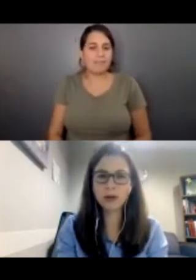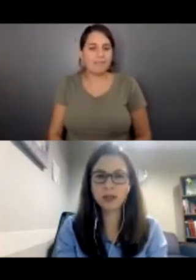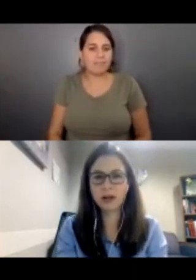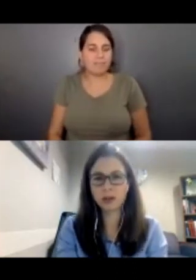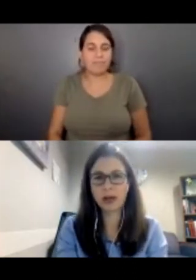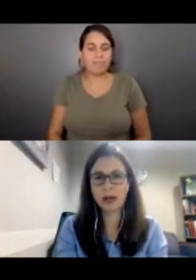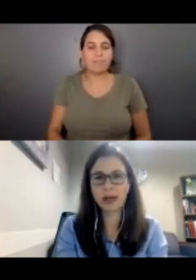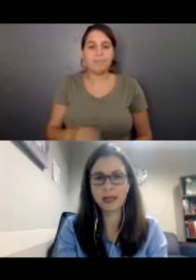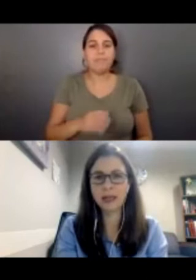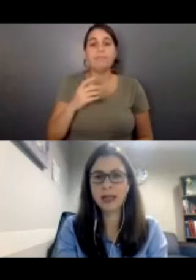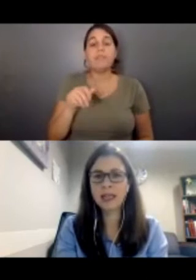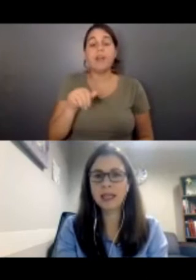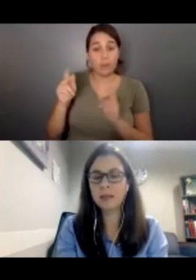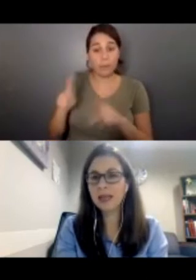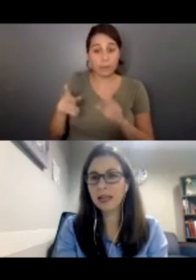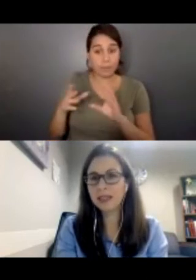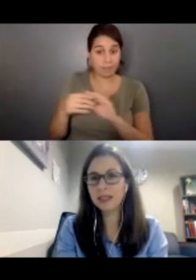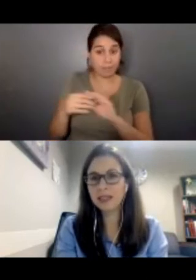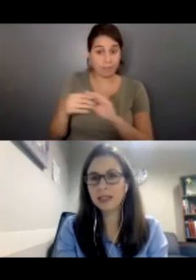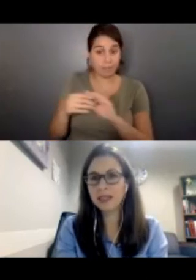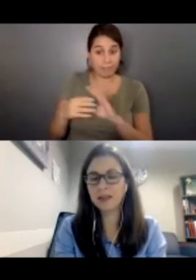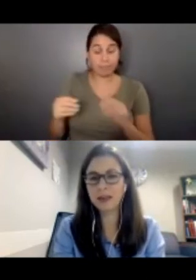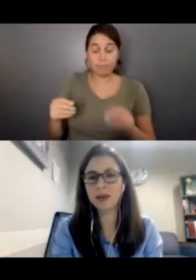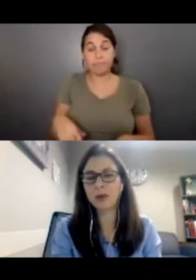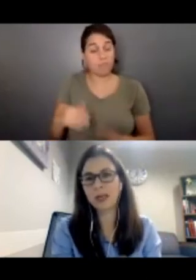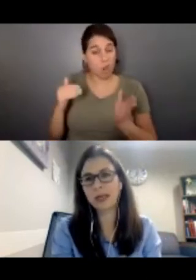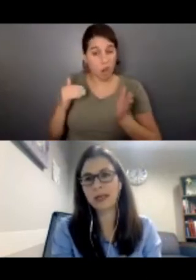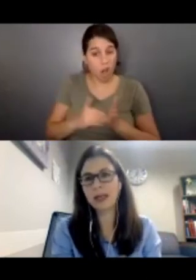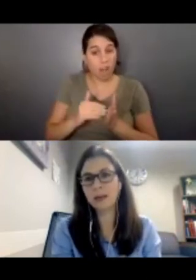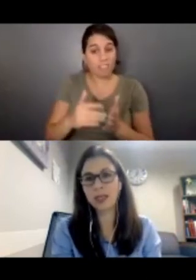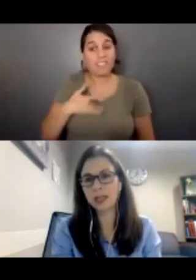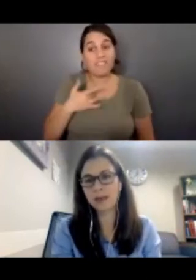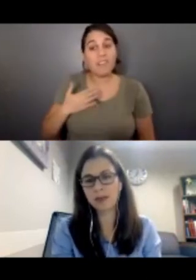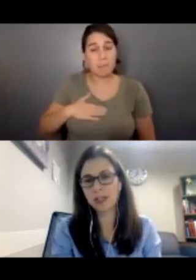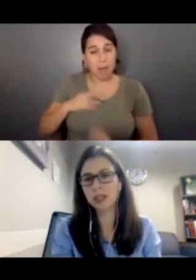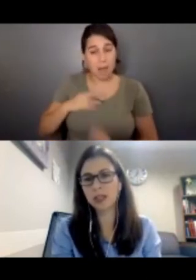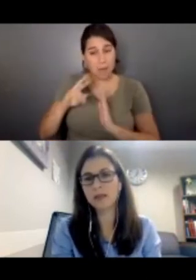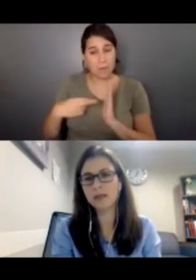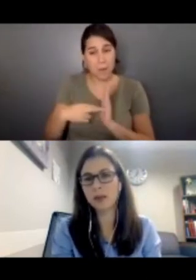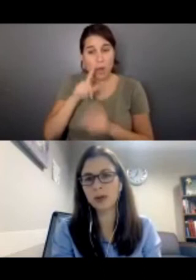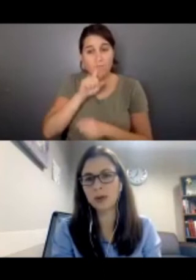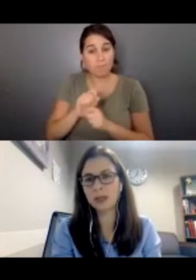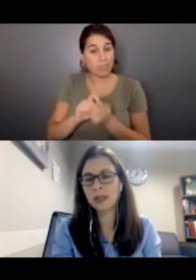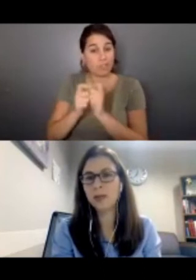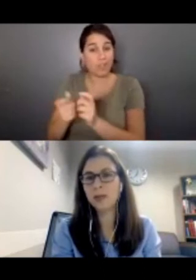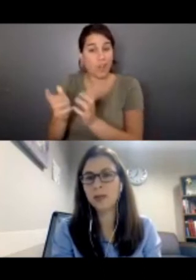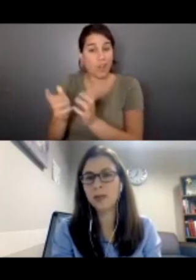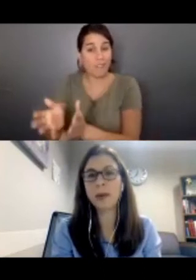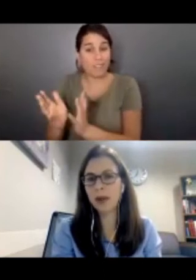One person also highlighted that in many cases, they feel that their role can help change the conversation from someone